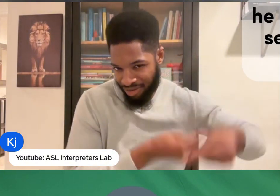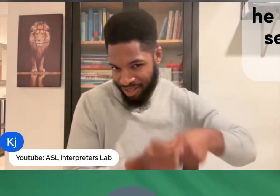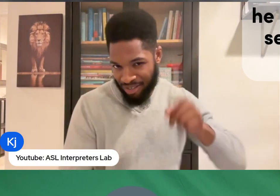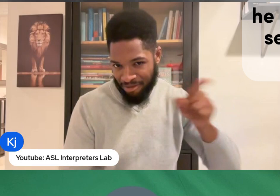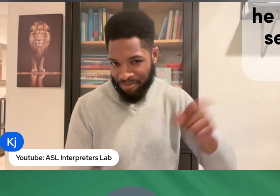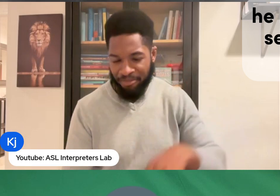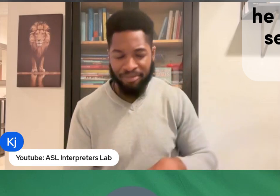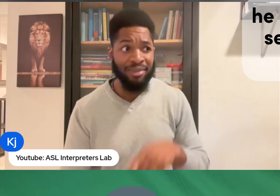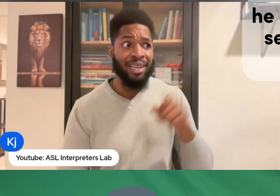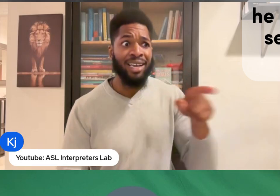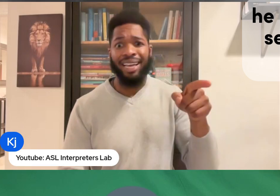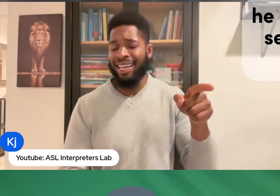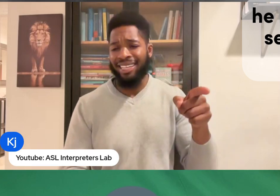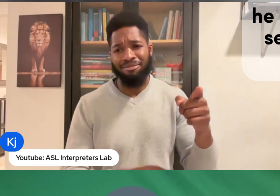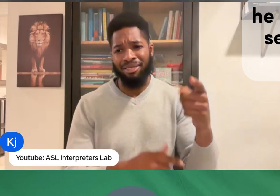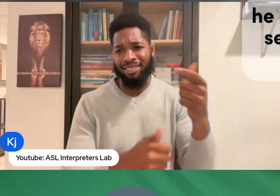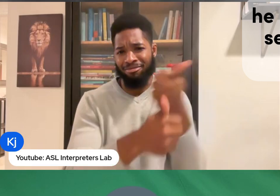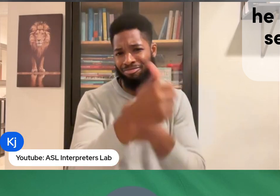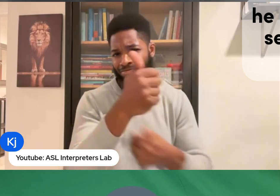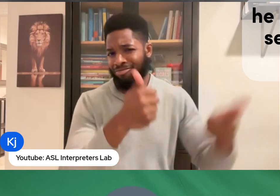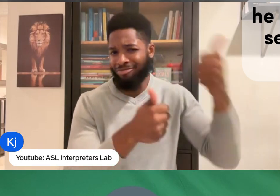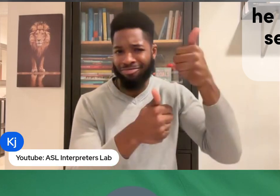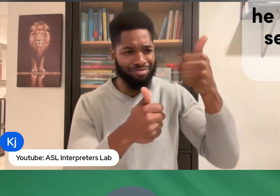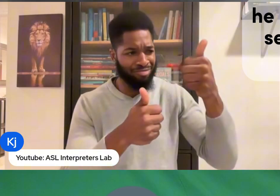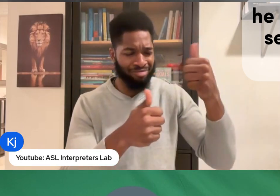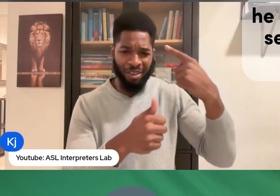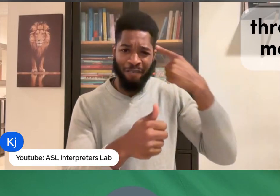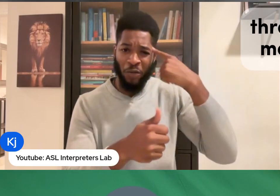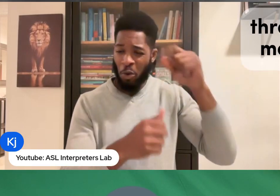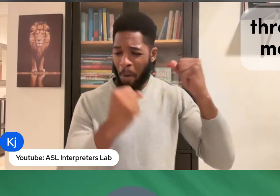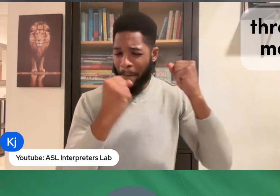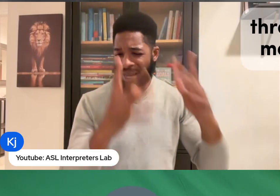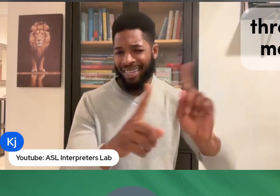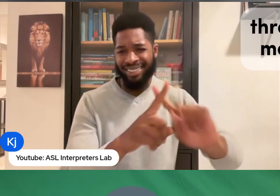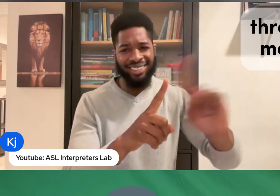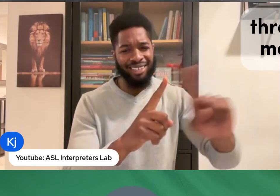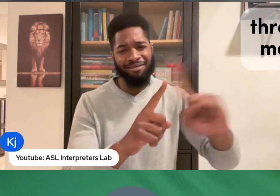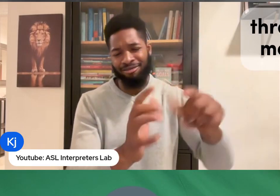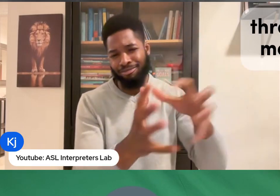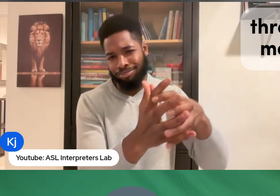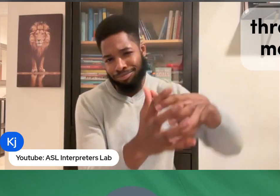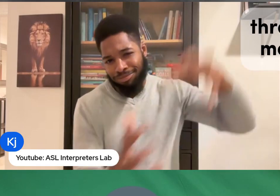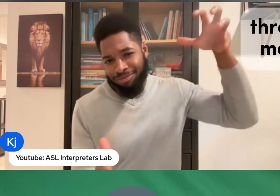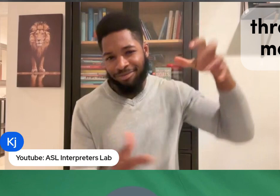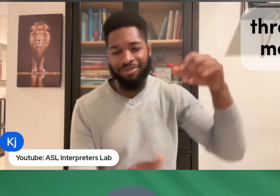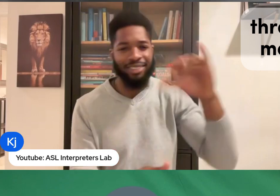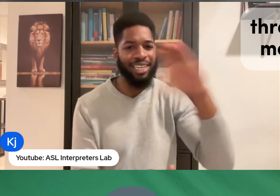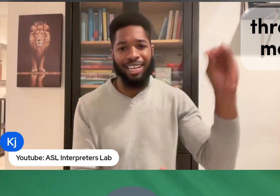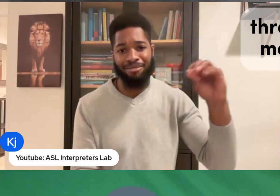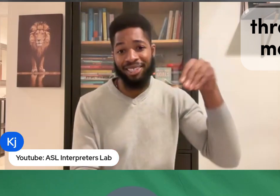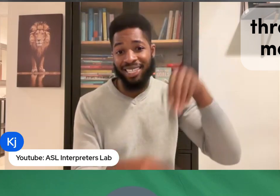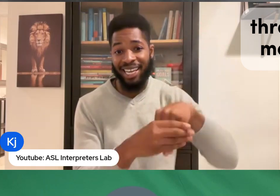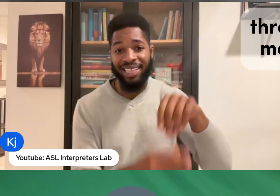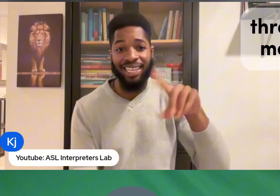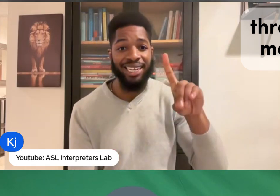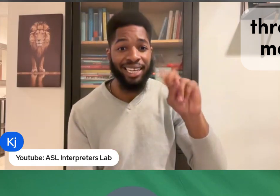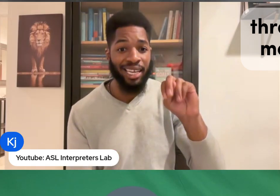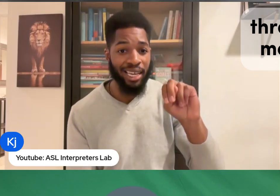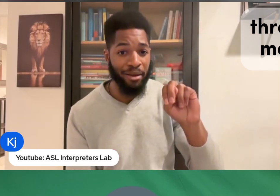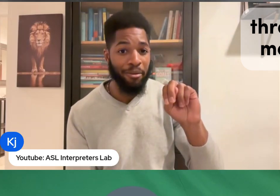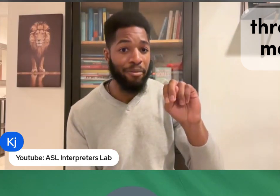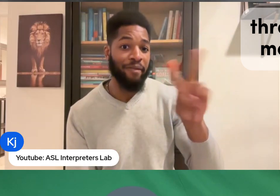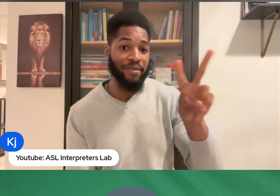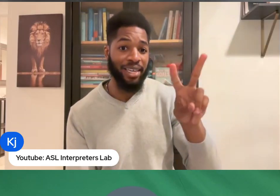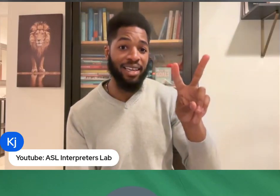for several multi-million-dollar companies throughout the DMV area for most of his adult career